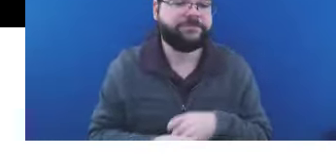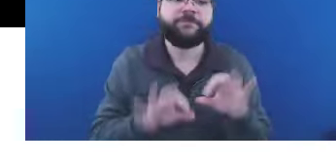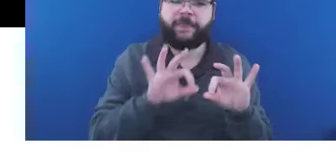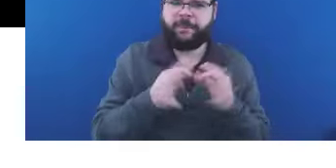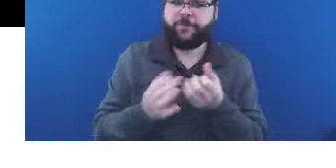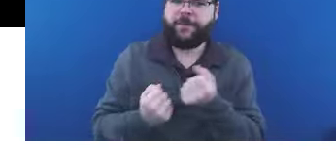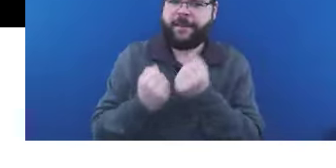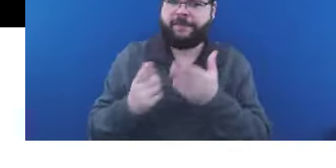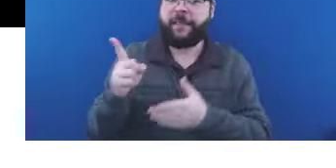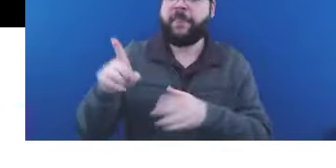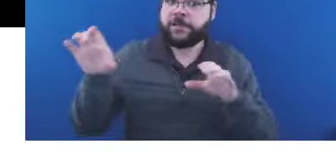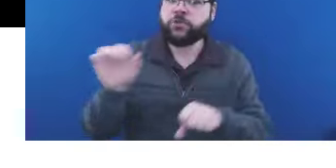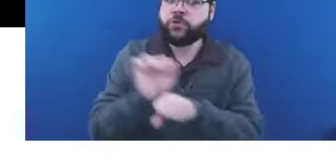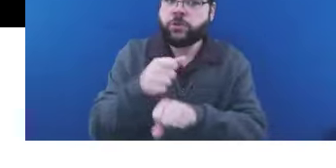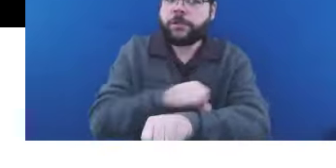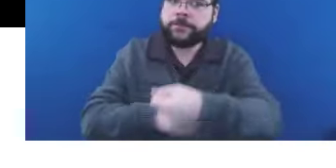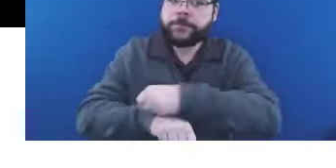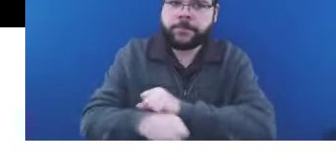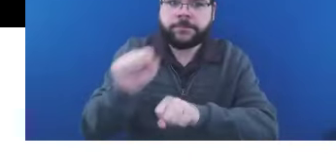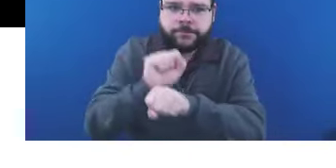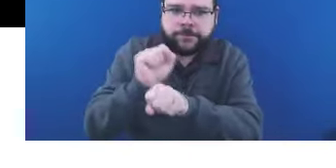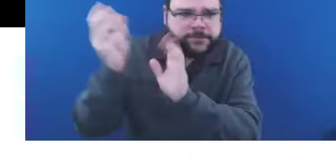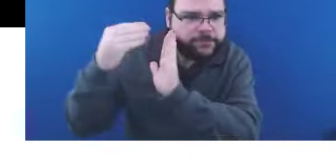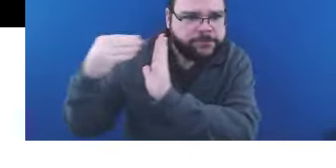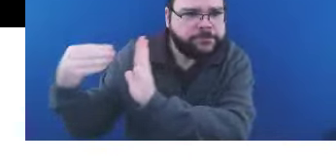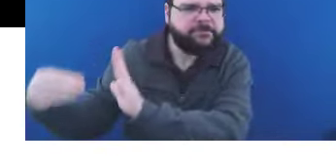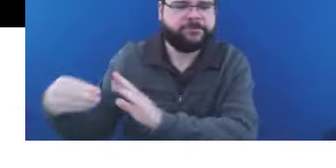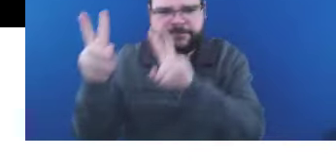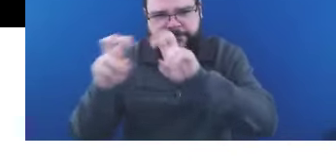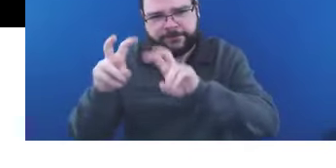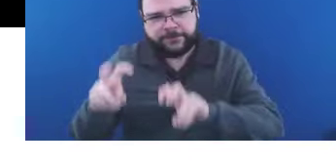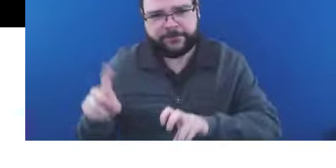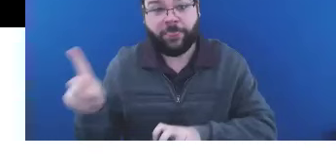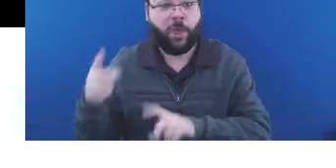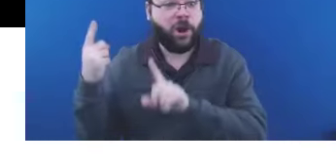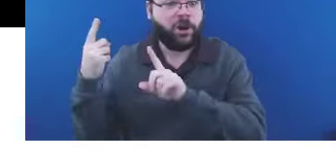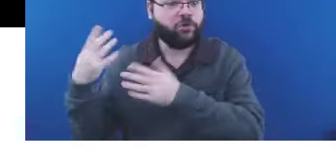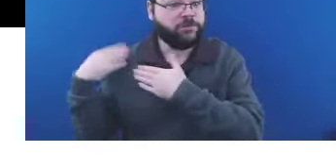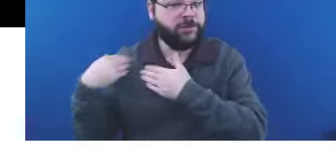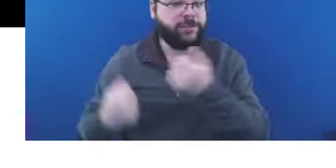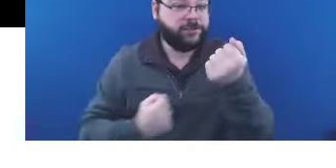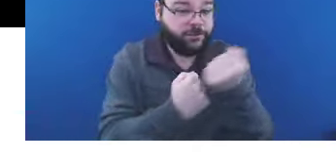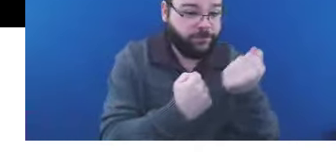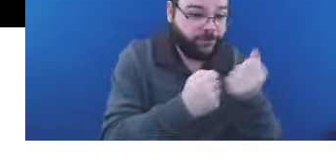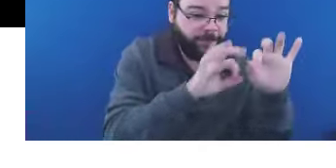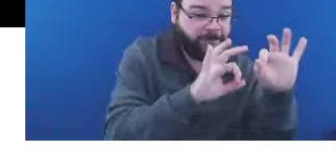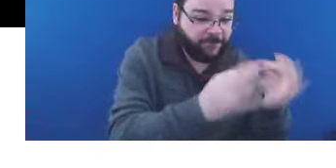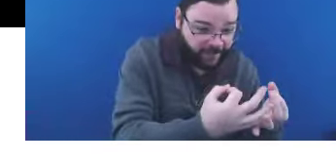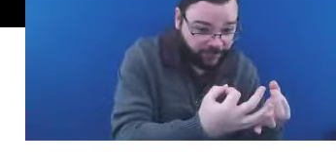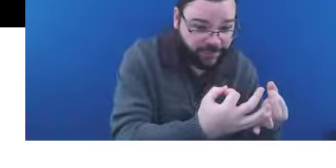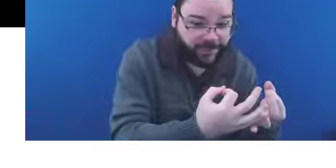advocates do all the work. They support the parent and you, the provider, from